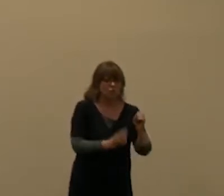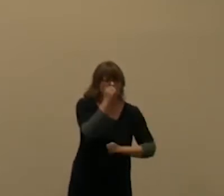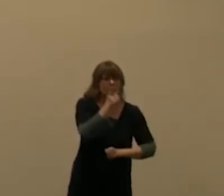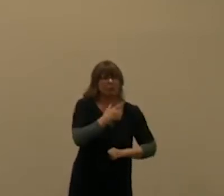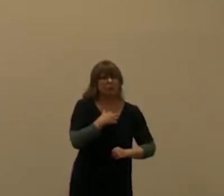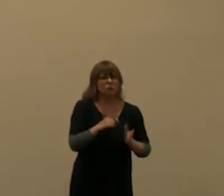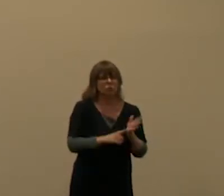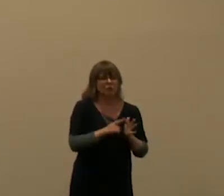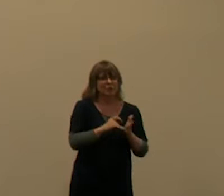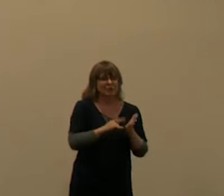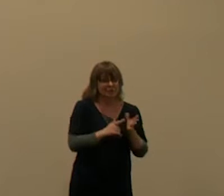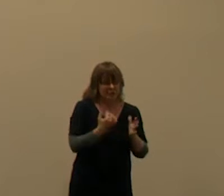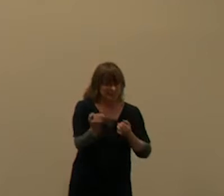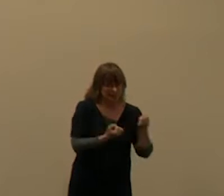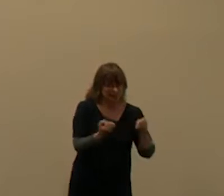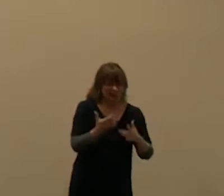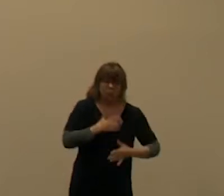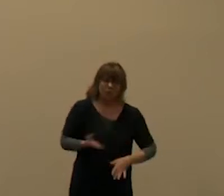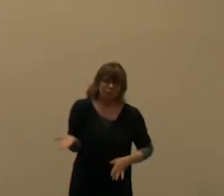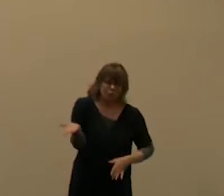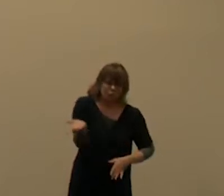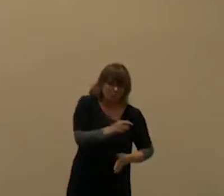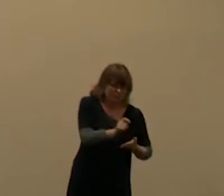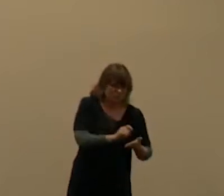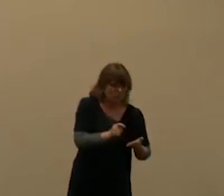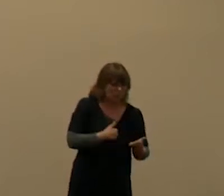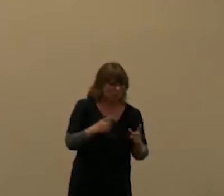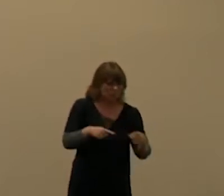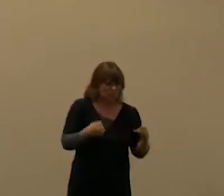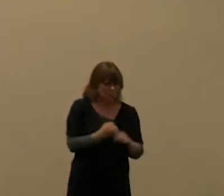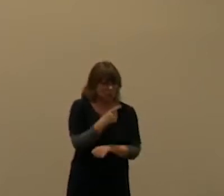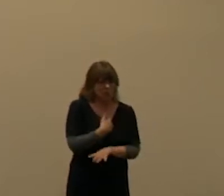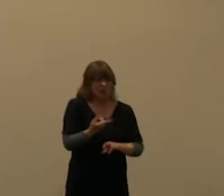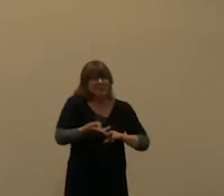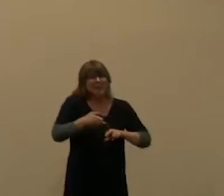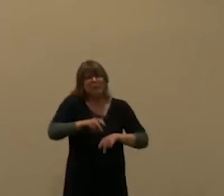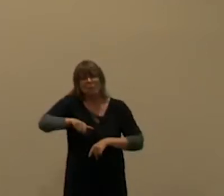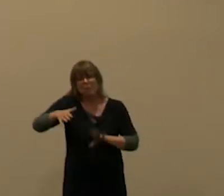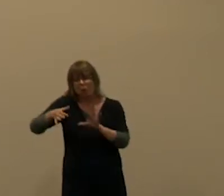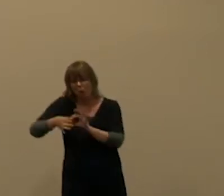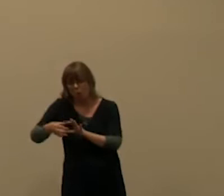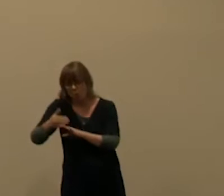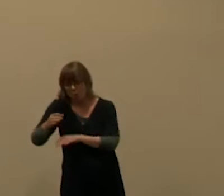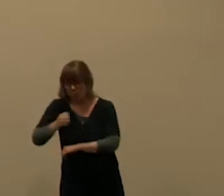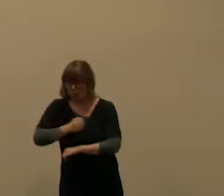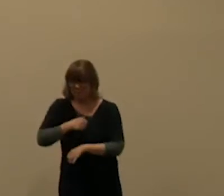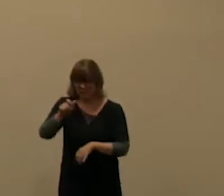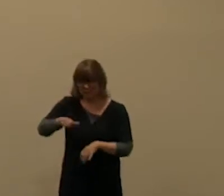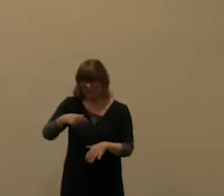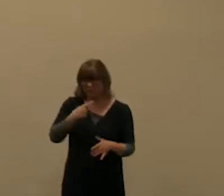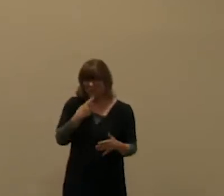drinking coffee at home. We need you to be here in the office. What my customers are